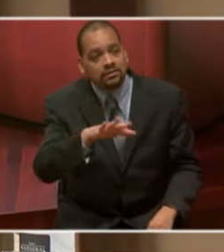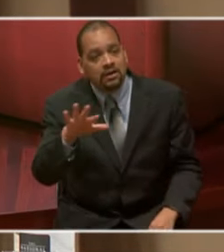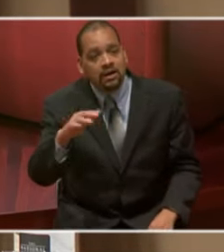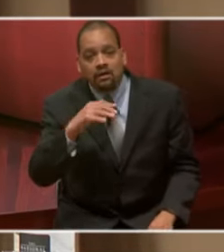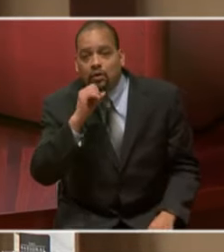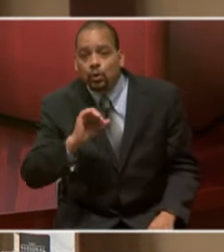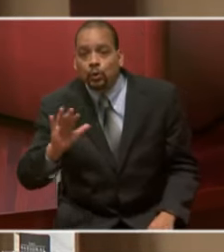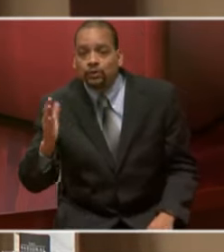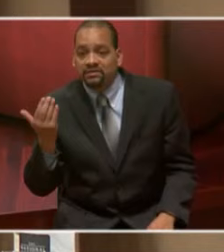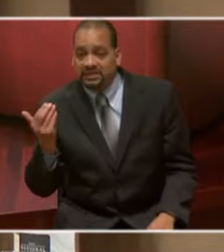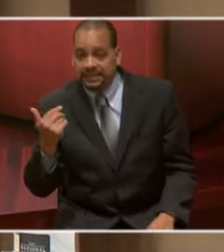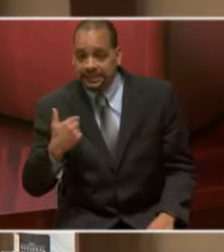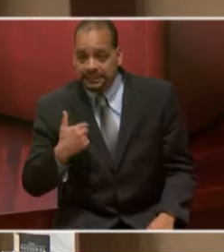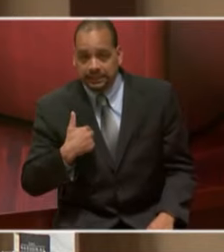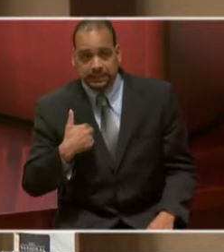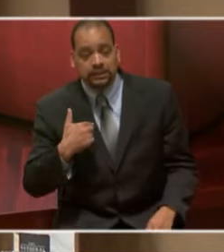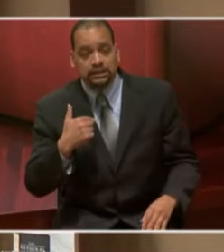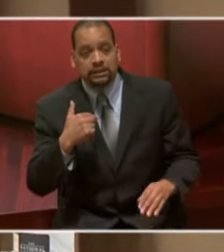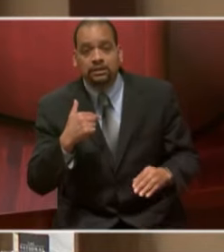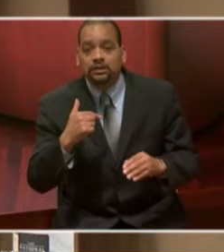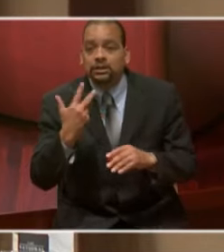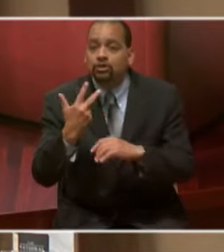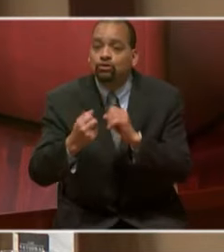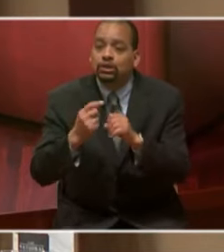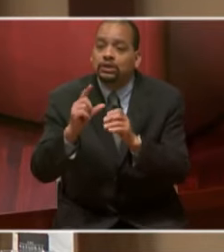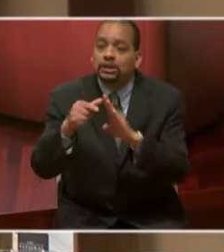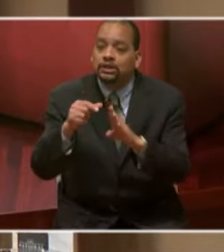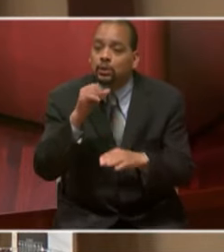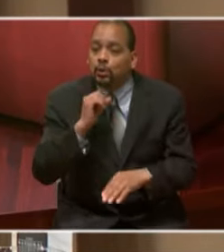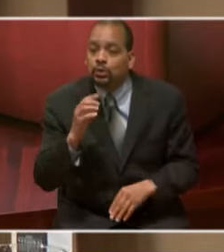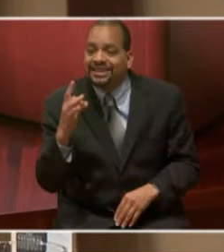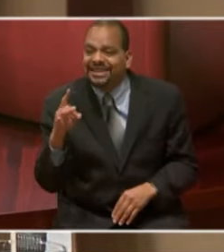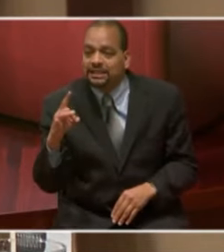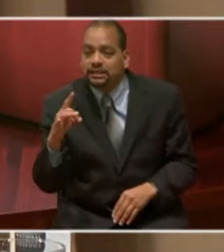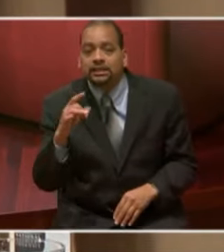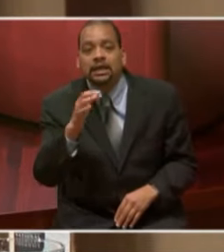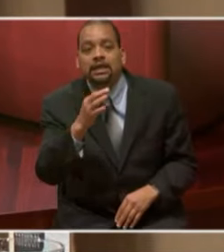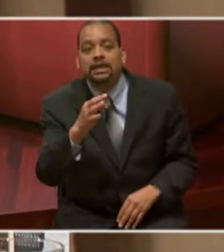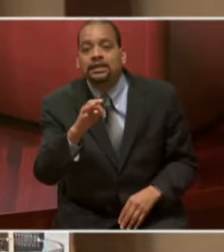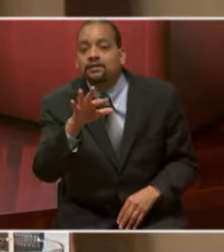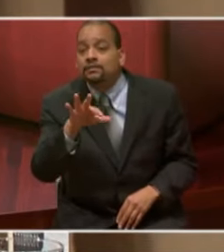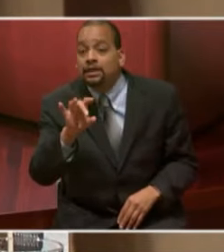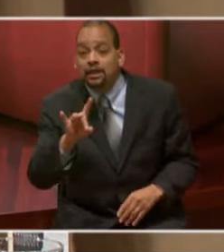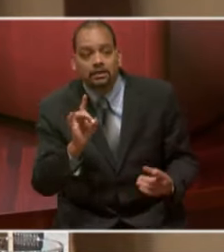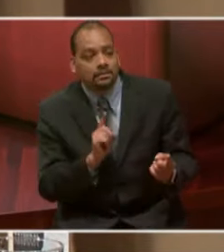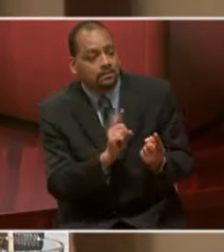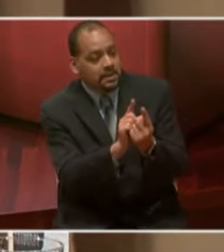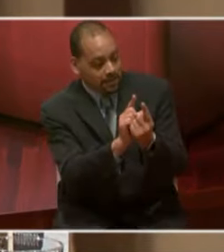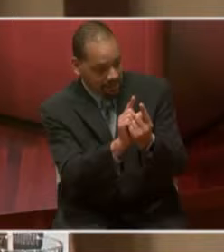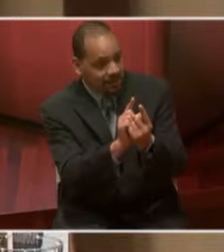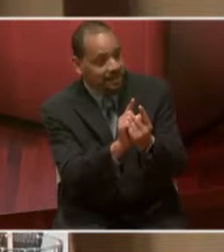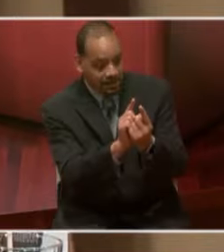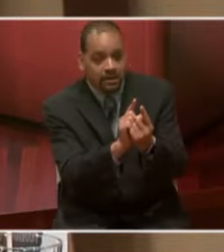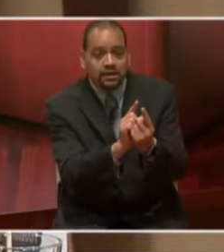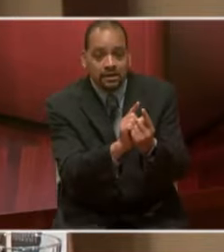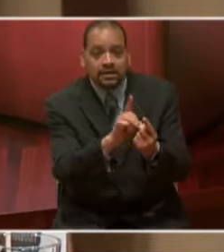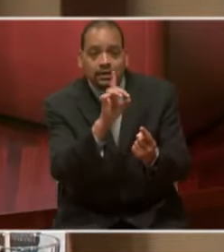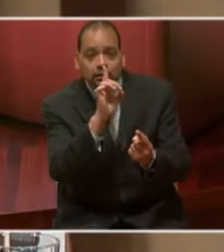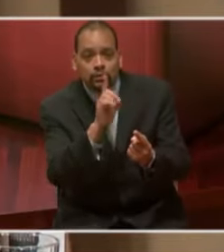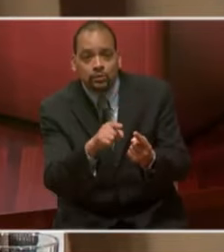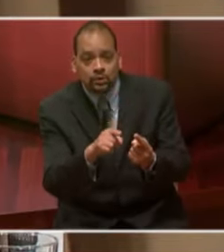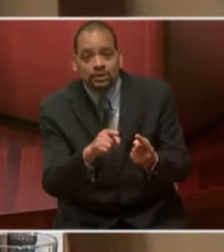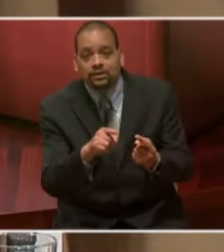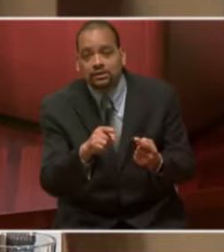school in Nashville. So Dr. Martin Luther King Jr. got back in touch with me and suggested when I was home for spring break to come and see